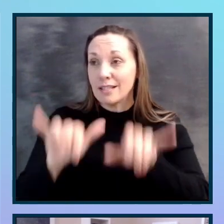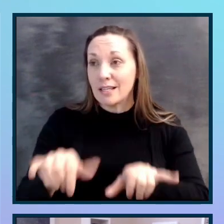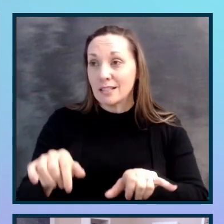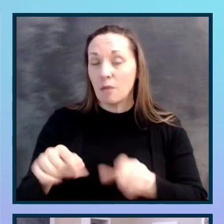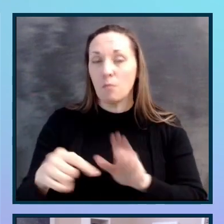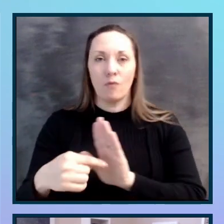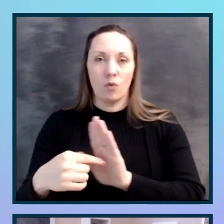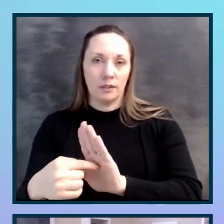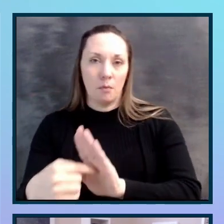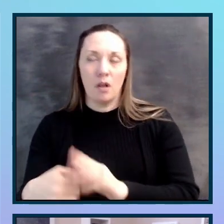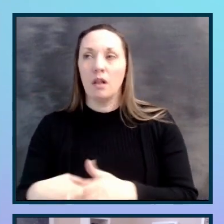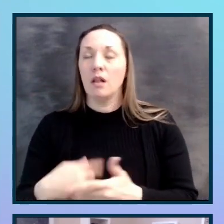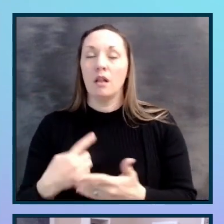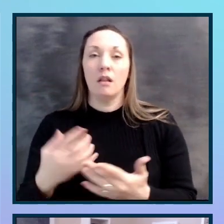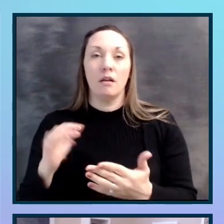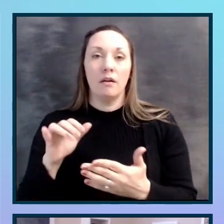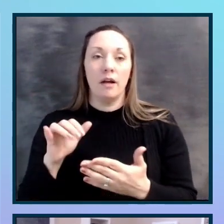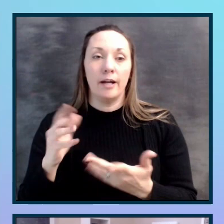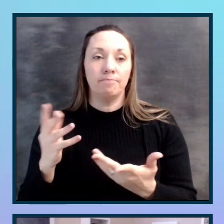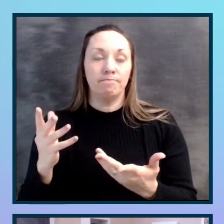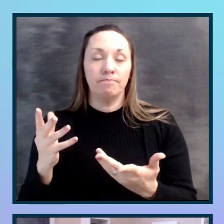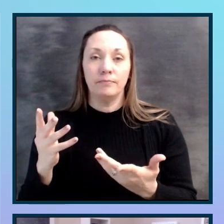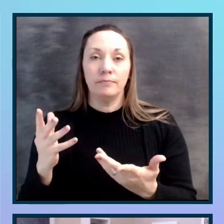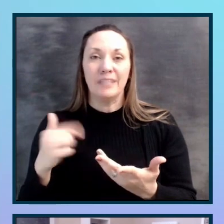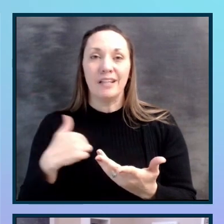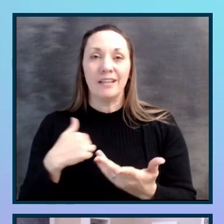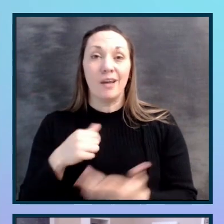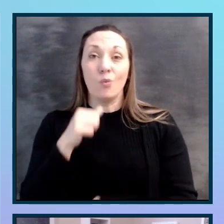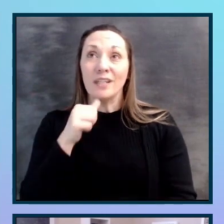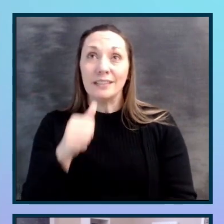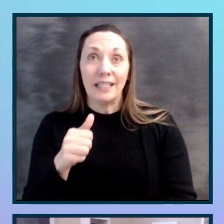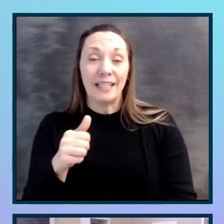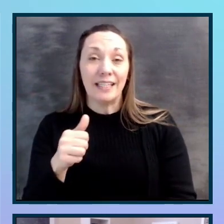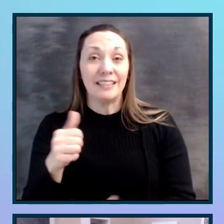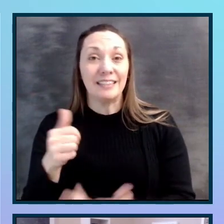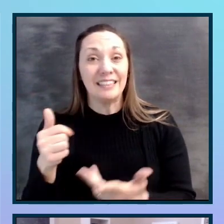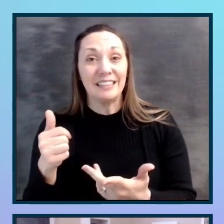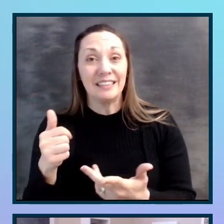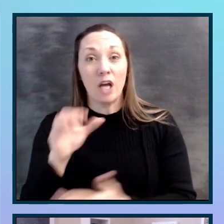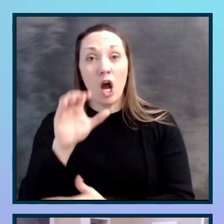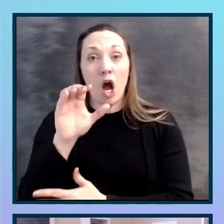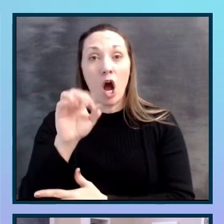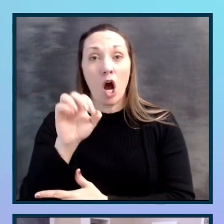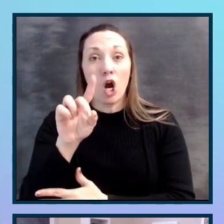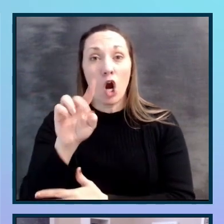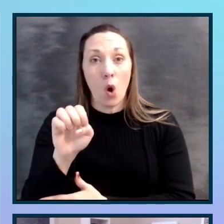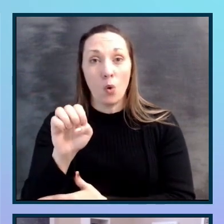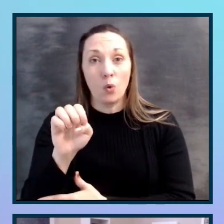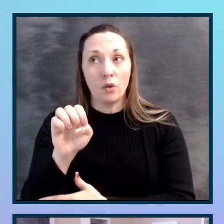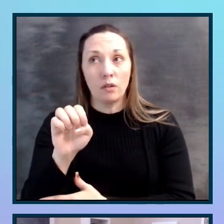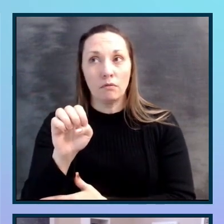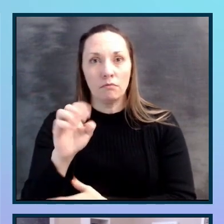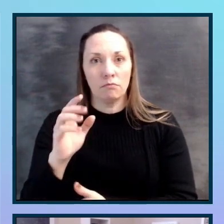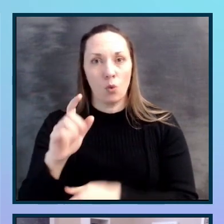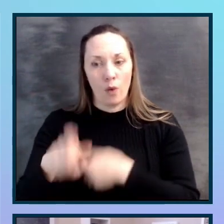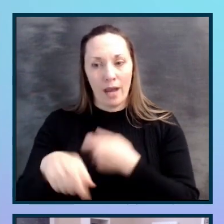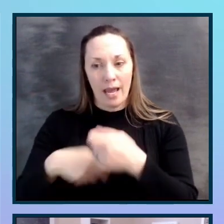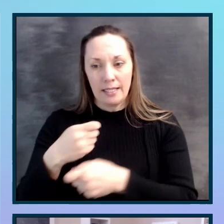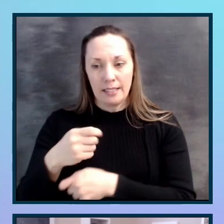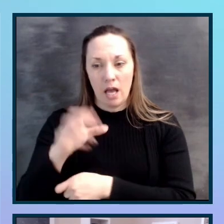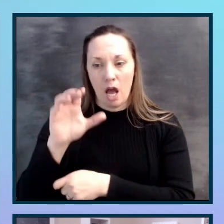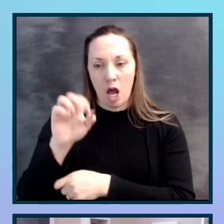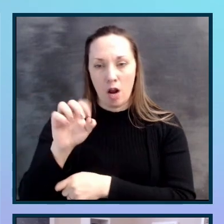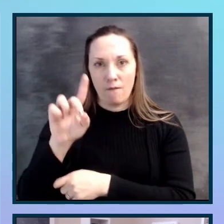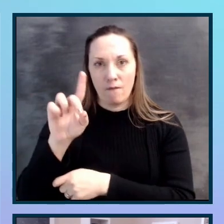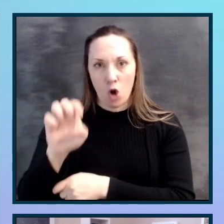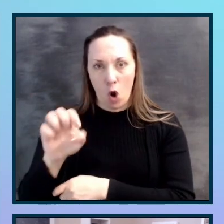example, that we didn't necessarily code? Instead of coding it, what we did